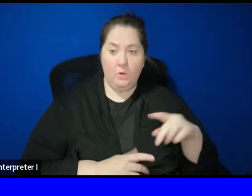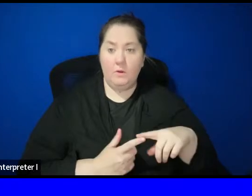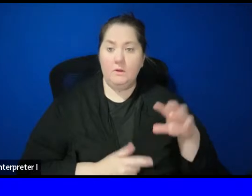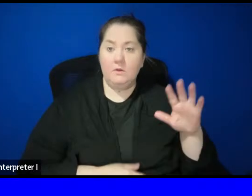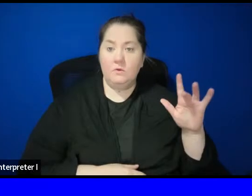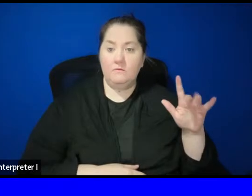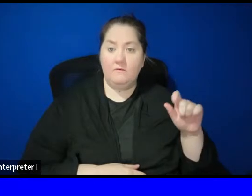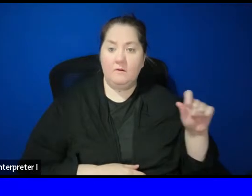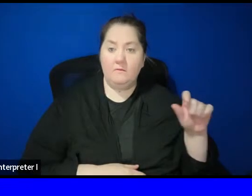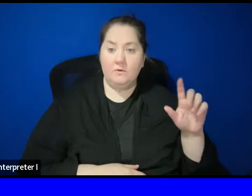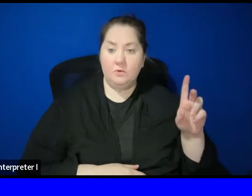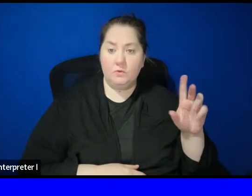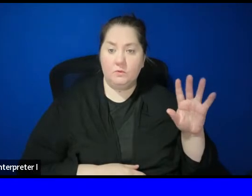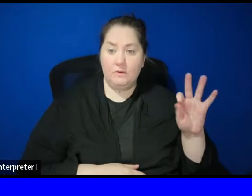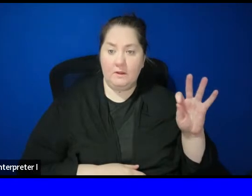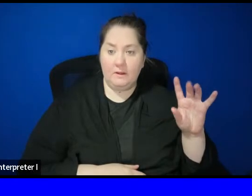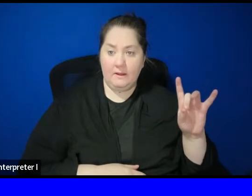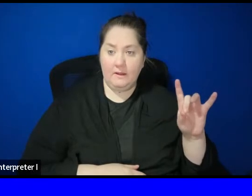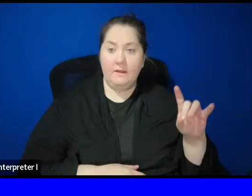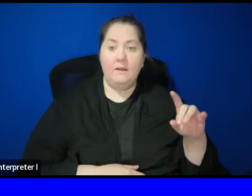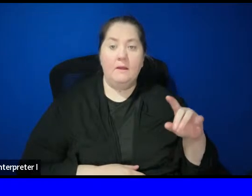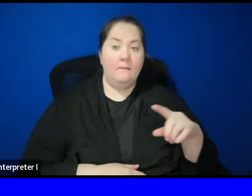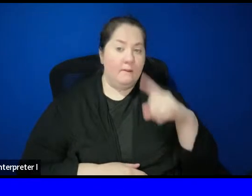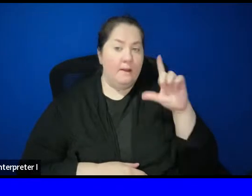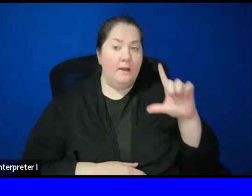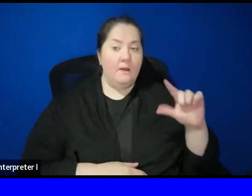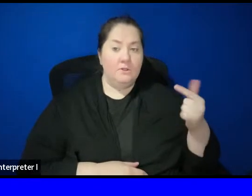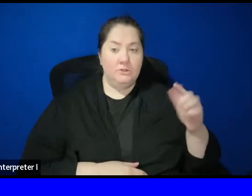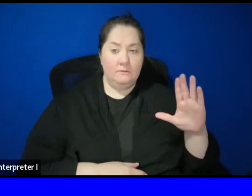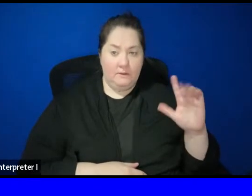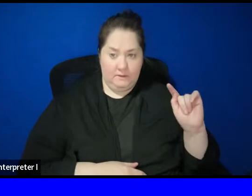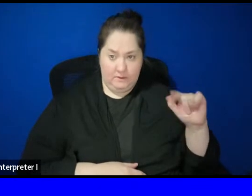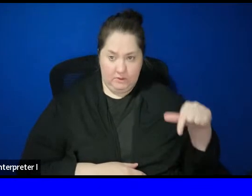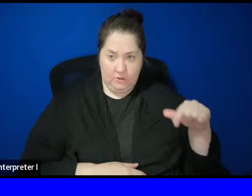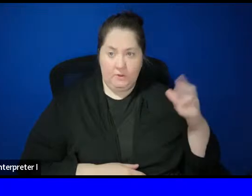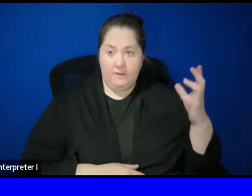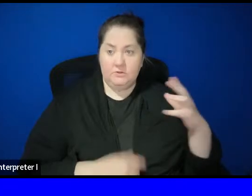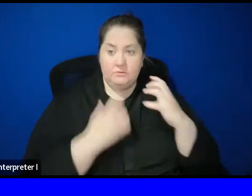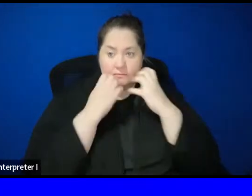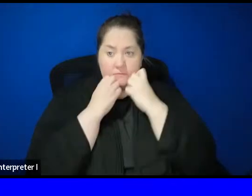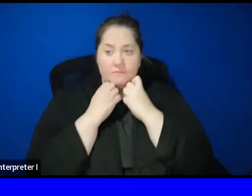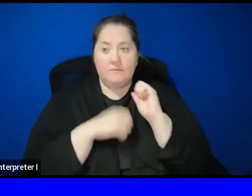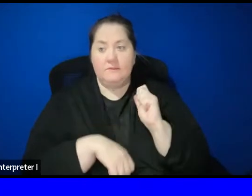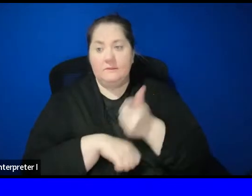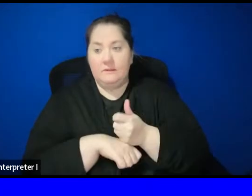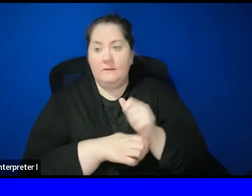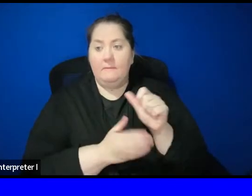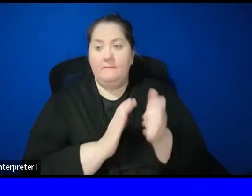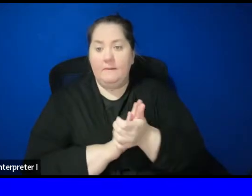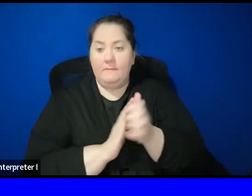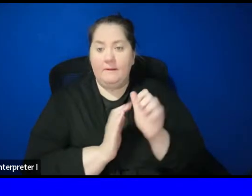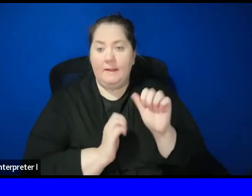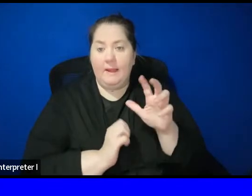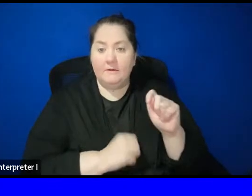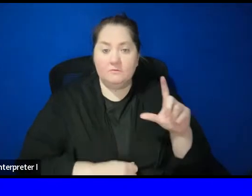25-298, Black LGBTQ History Preservation Establishment Amendment Act of 2024. Councilmember